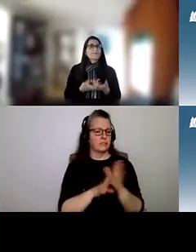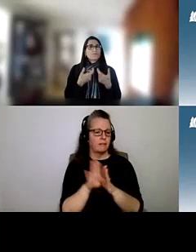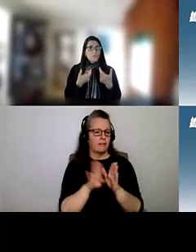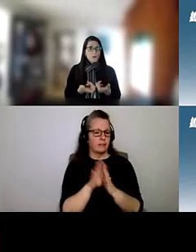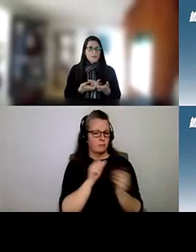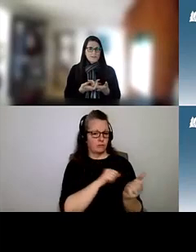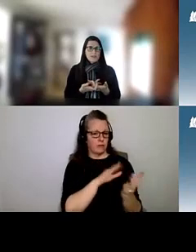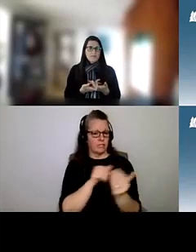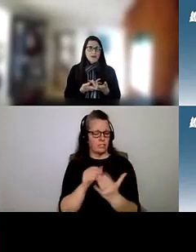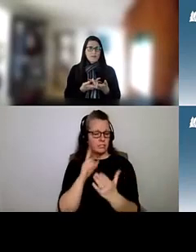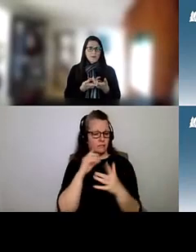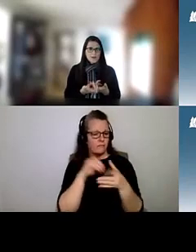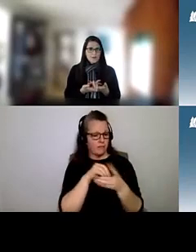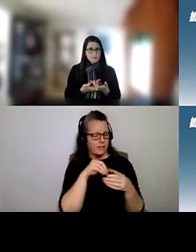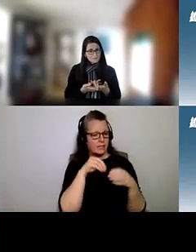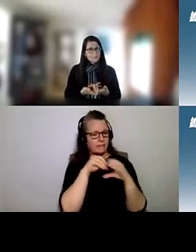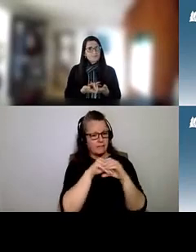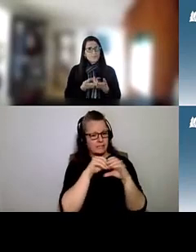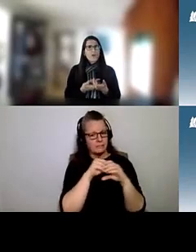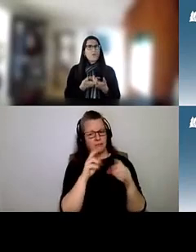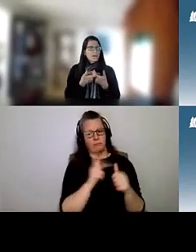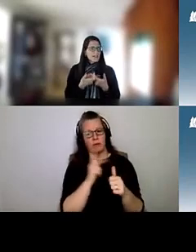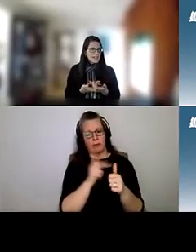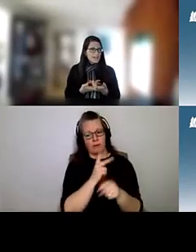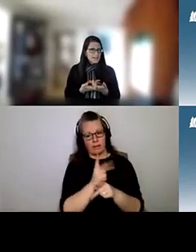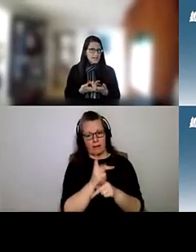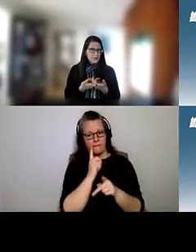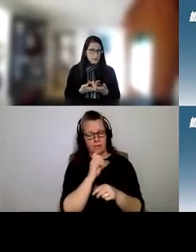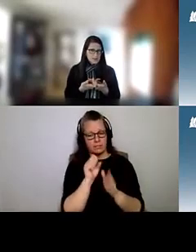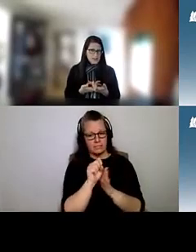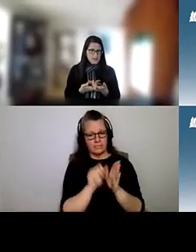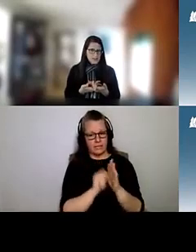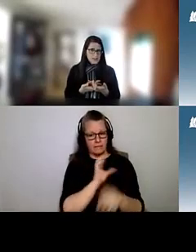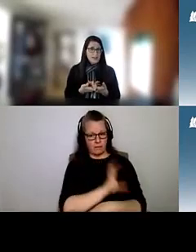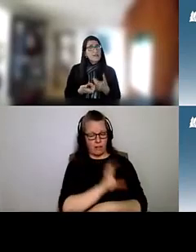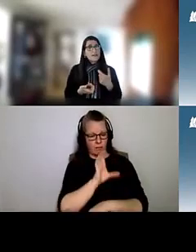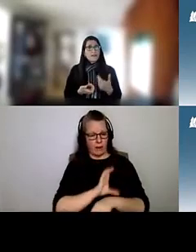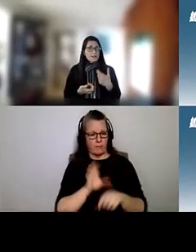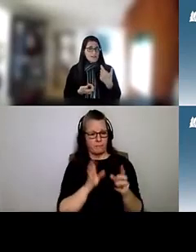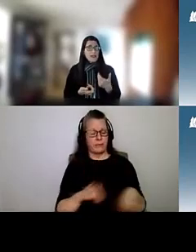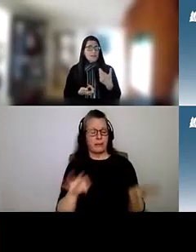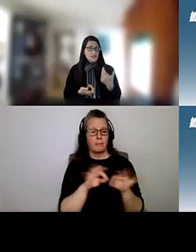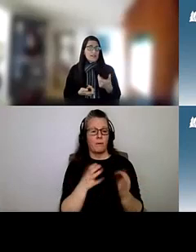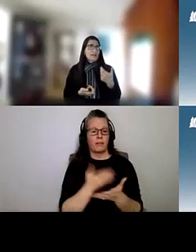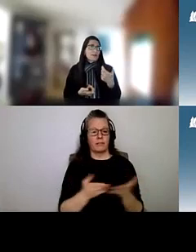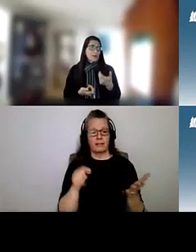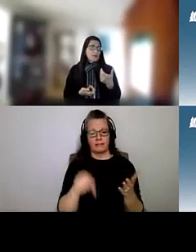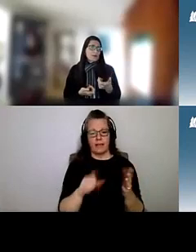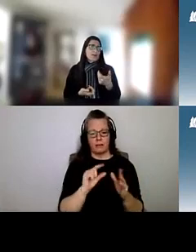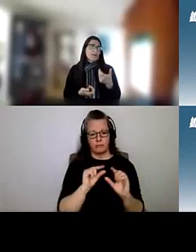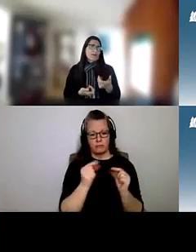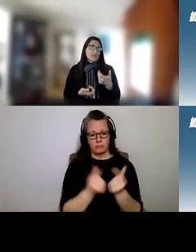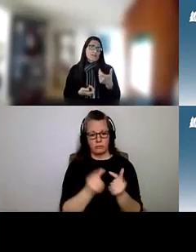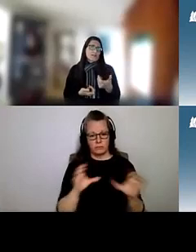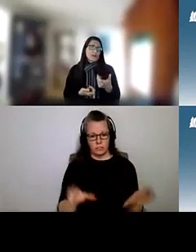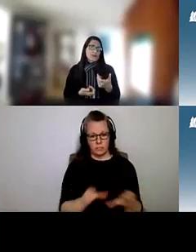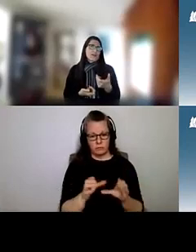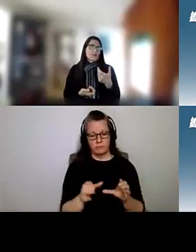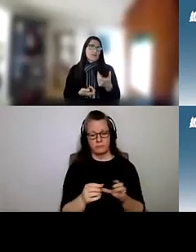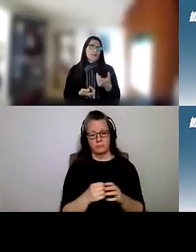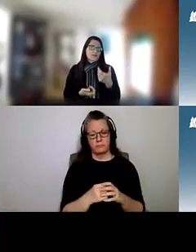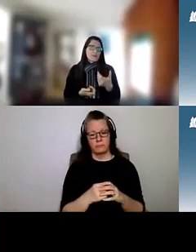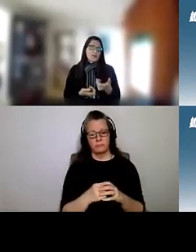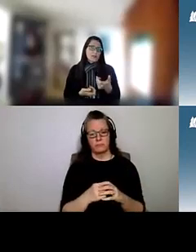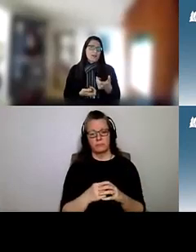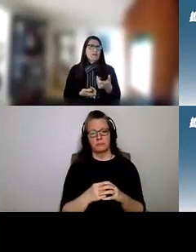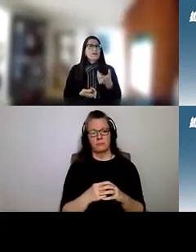care for the state of Colorado. One of the key things that group has done to date is to actually set a primary care investment target in